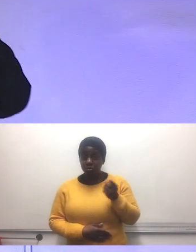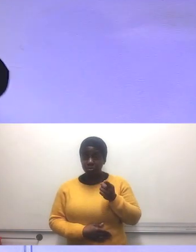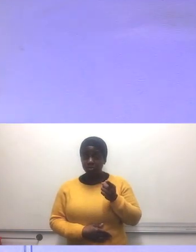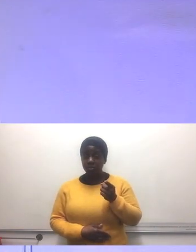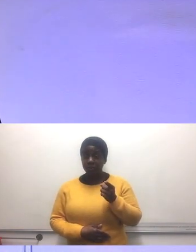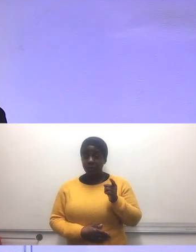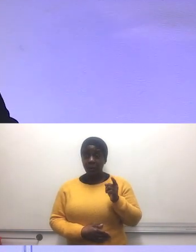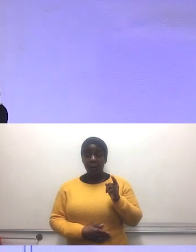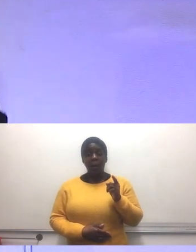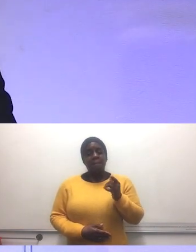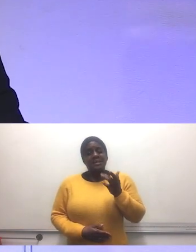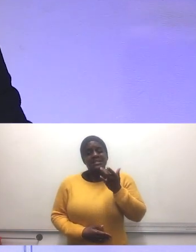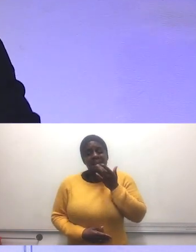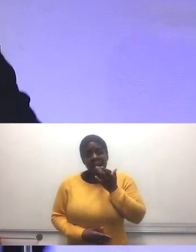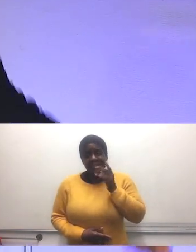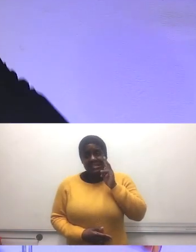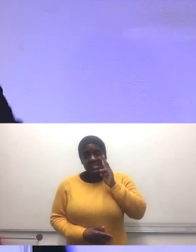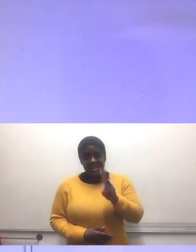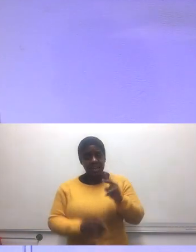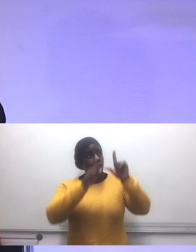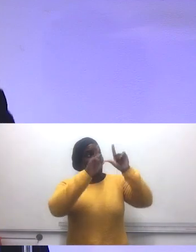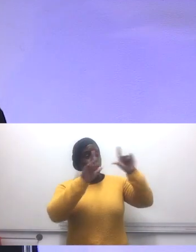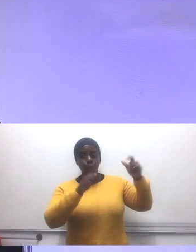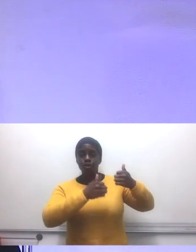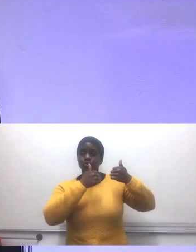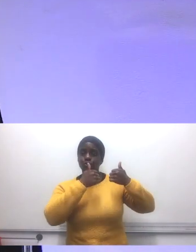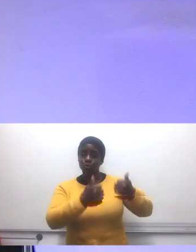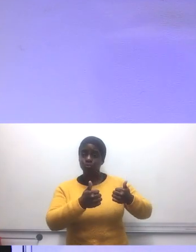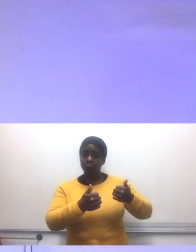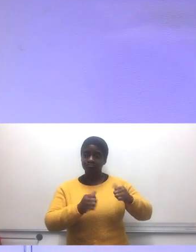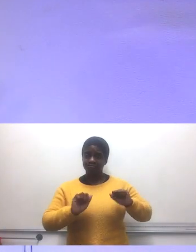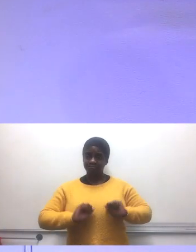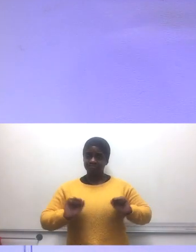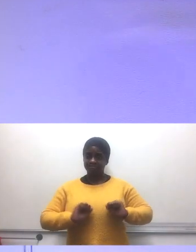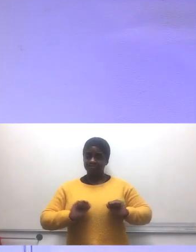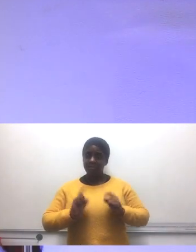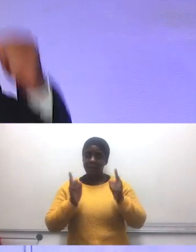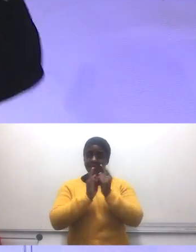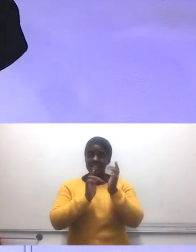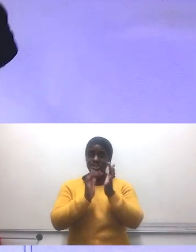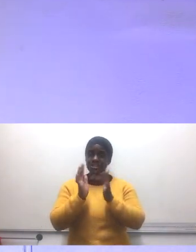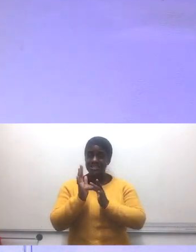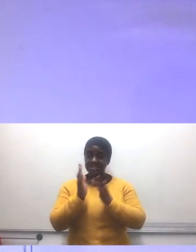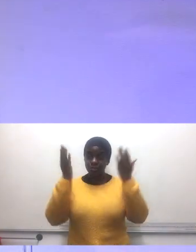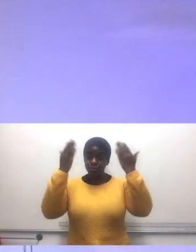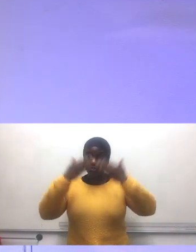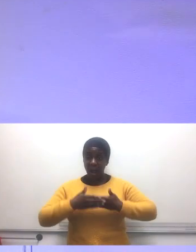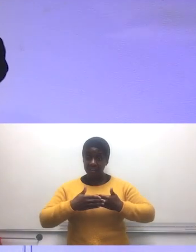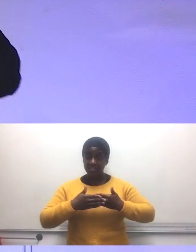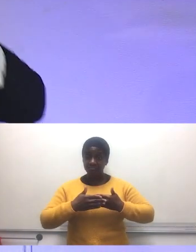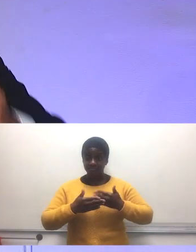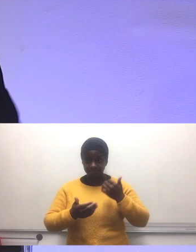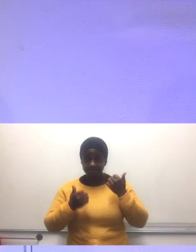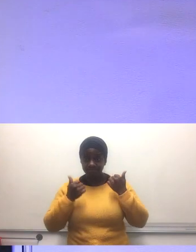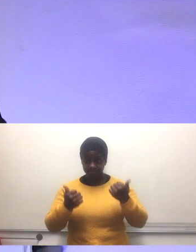test and see that the Lord is good. If you have not met Jesus as yet, tonight is your